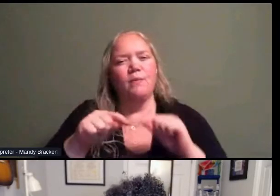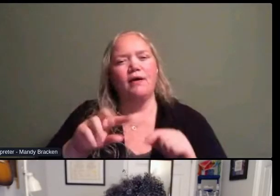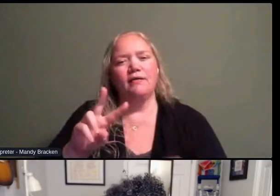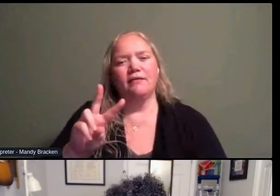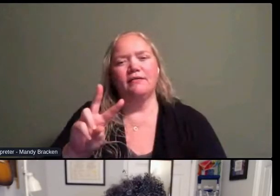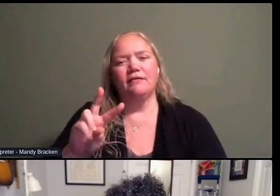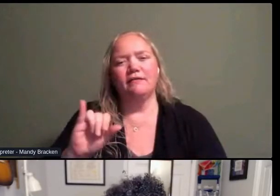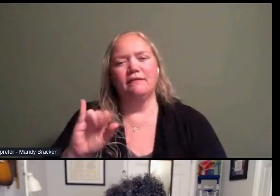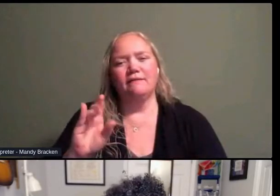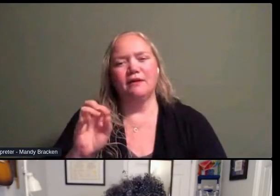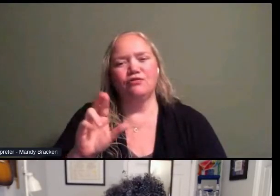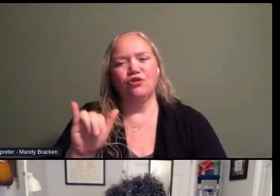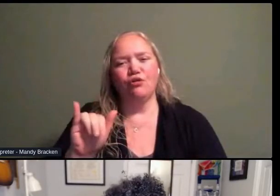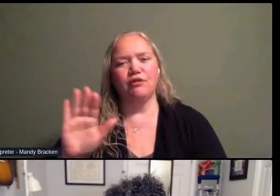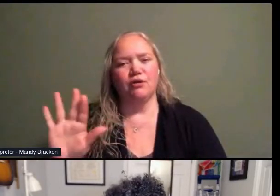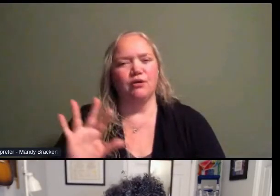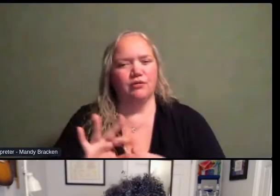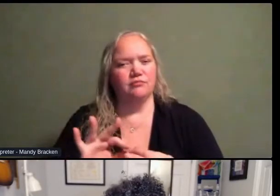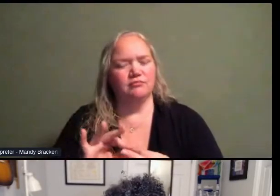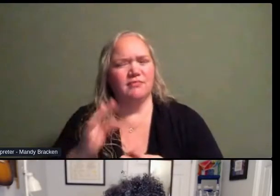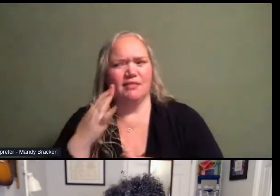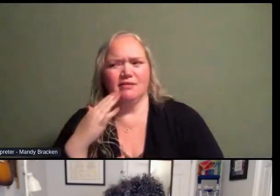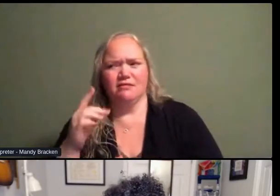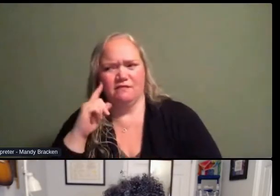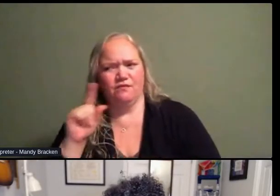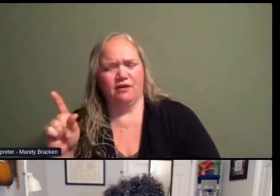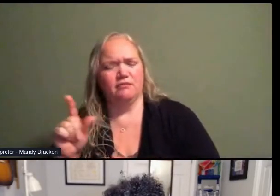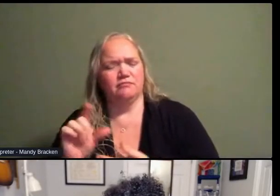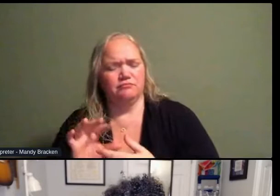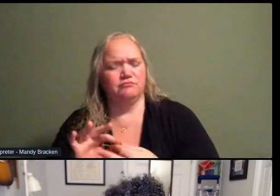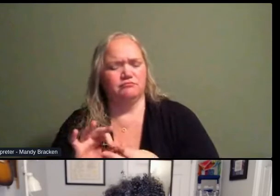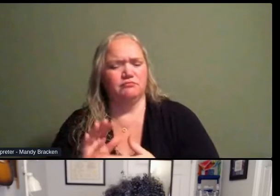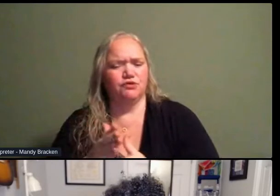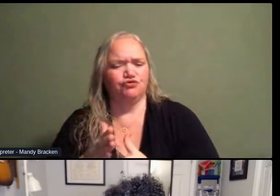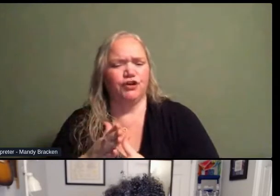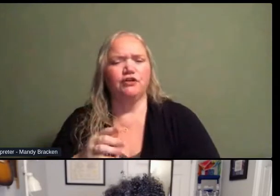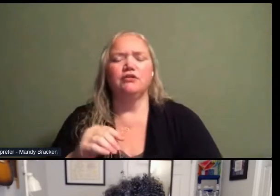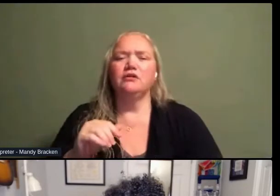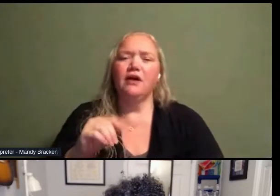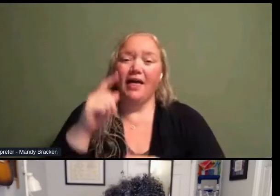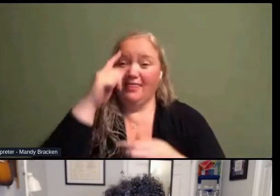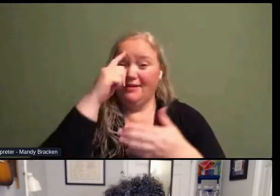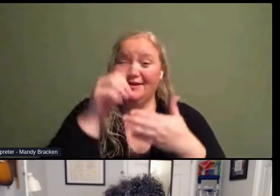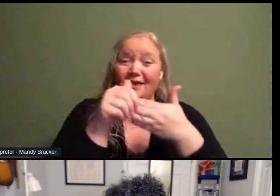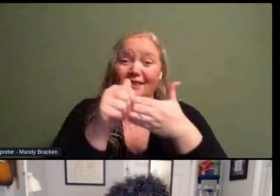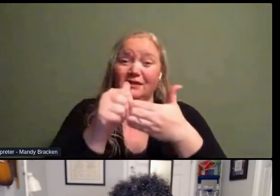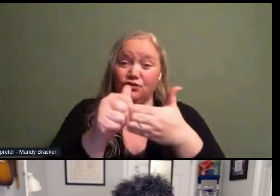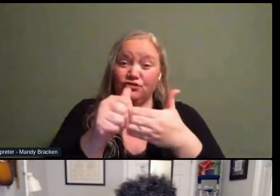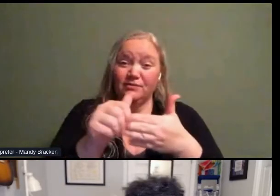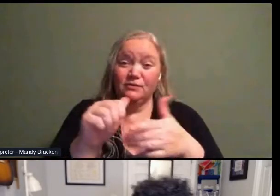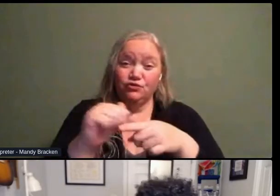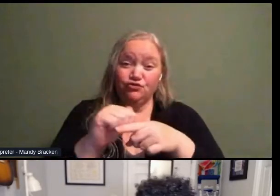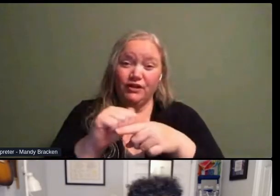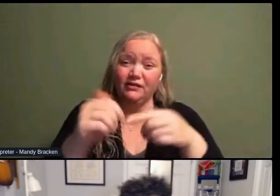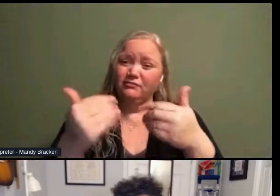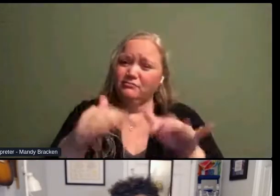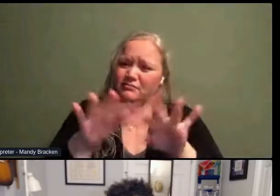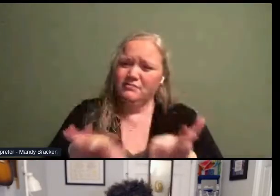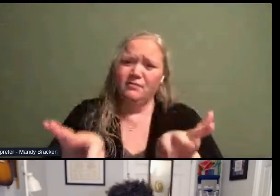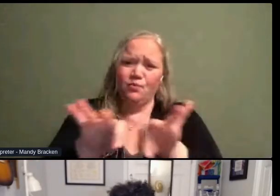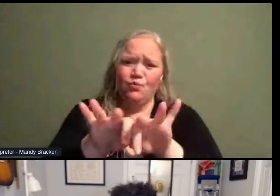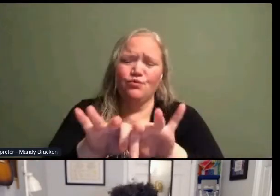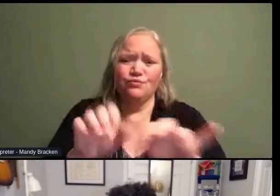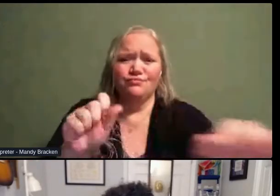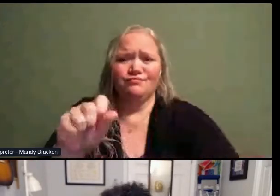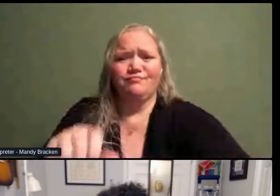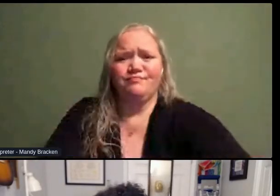is that you shared. I think leadership training is really, really at the forefront right now for how